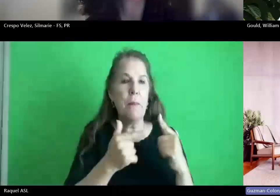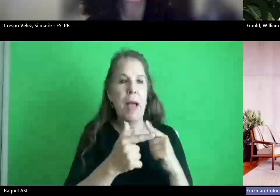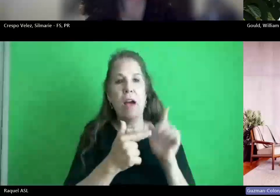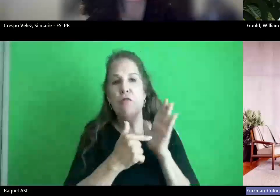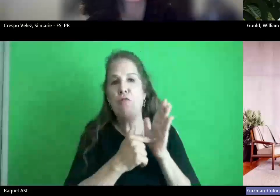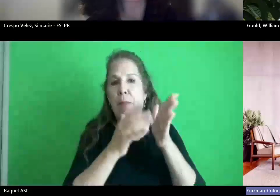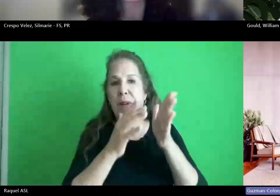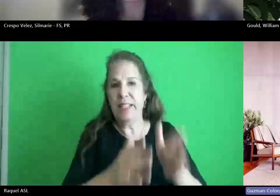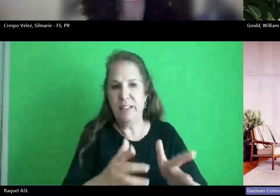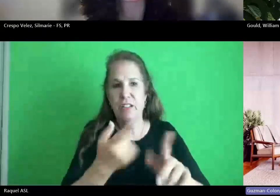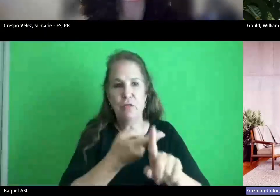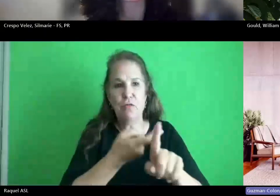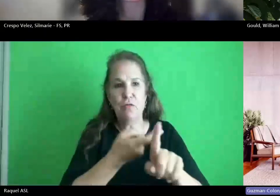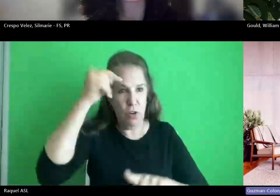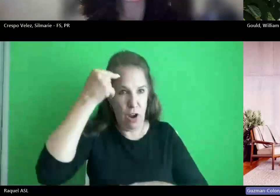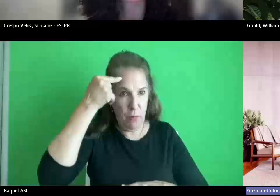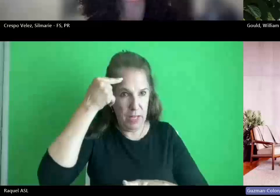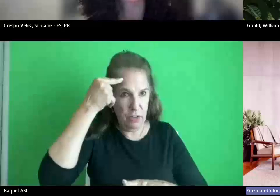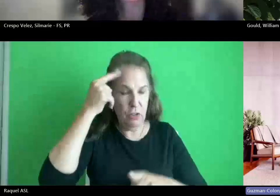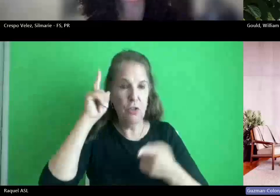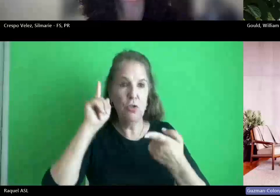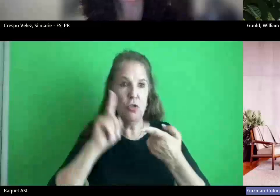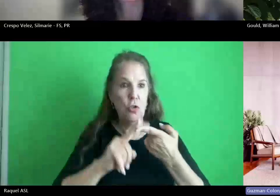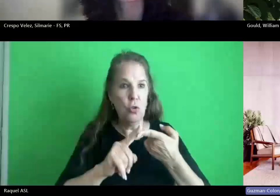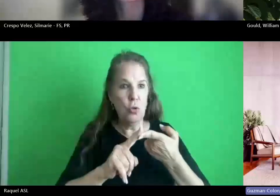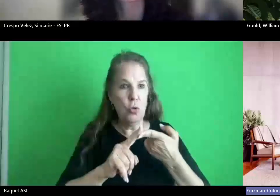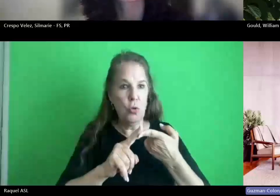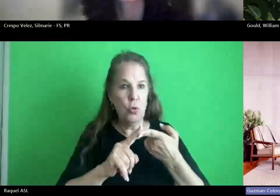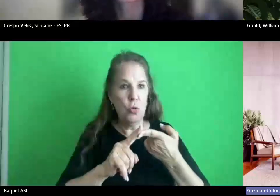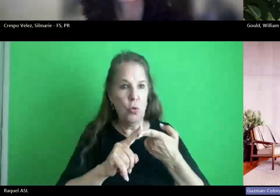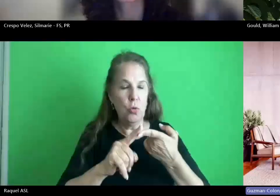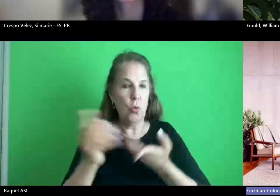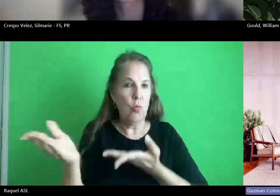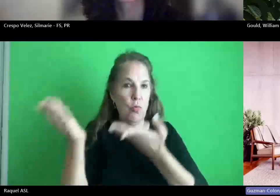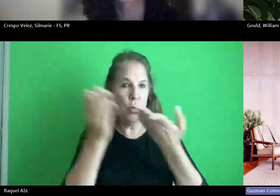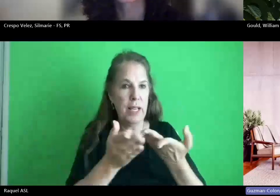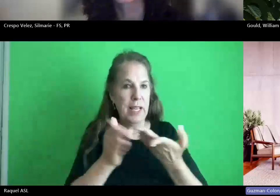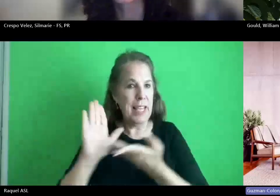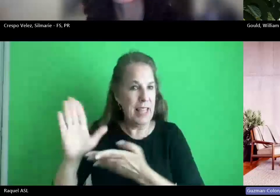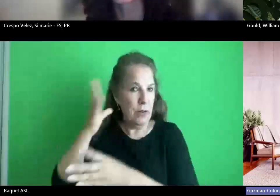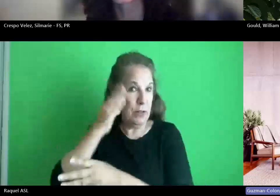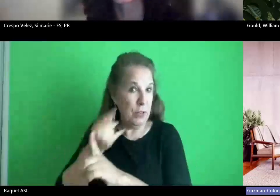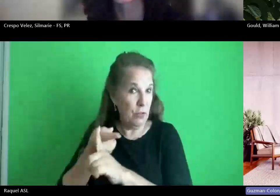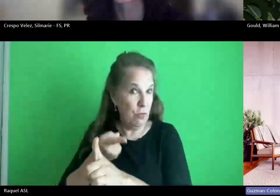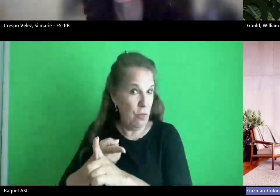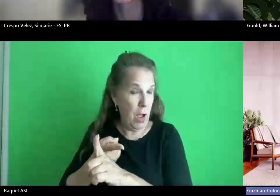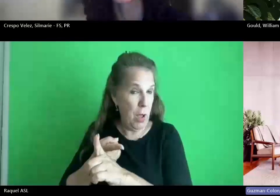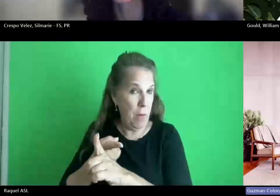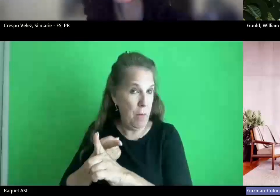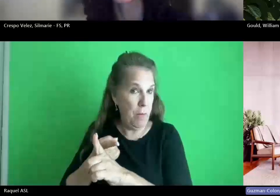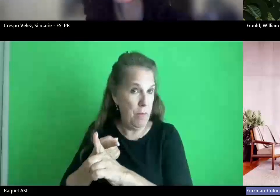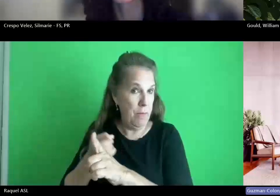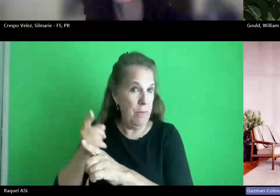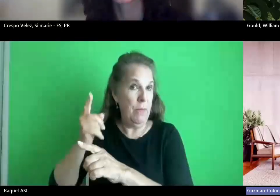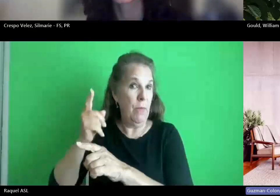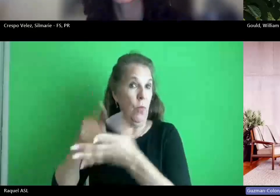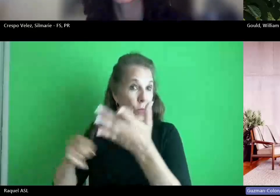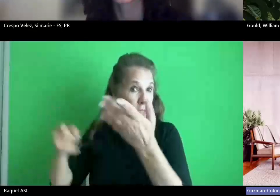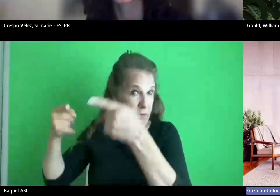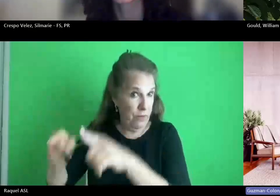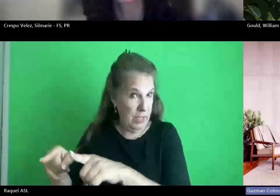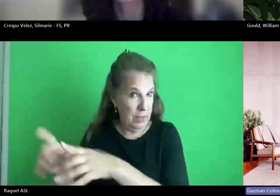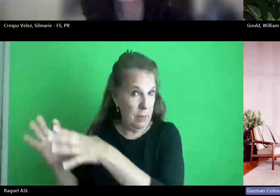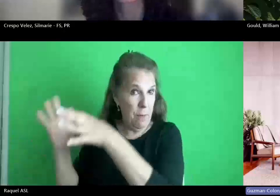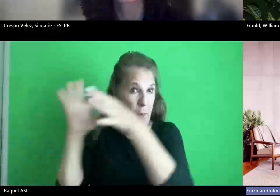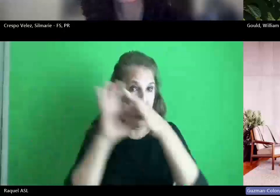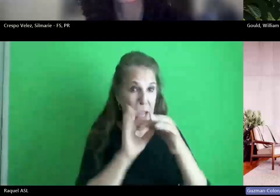can, bring that what they're experiencing in the field, match it with our